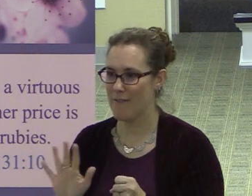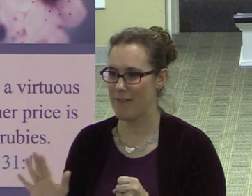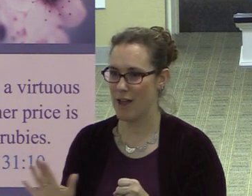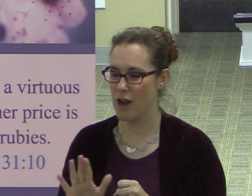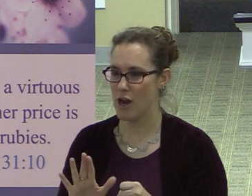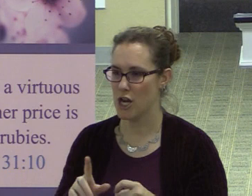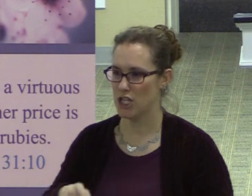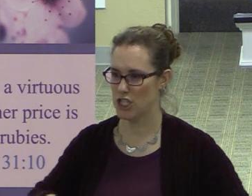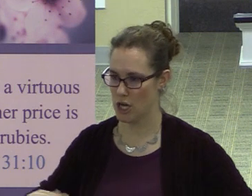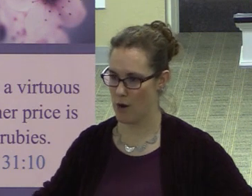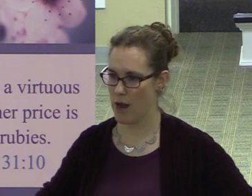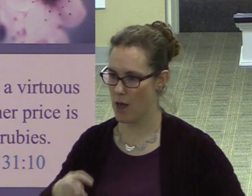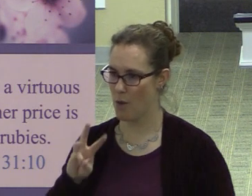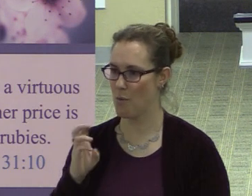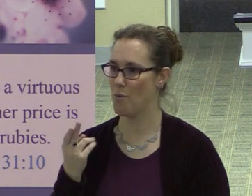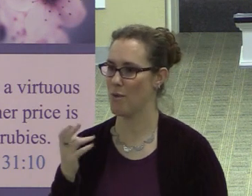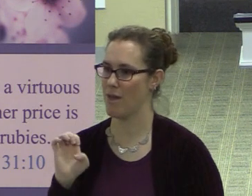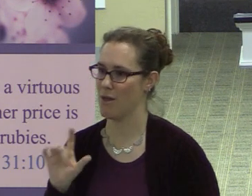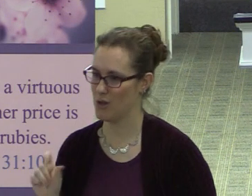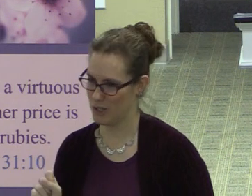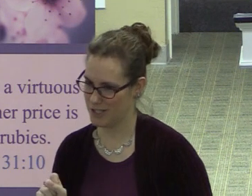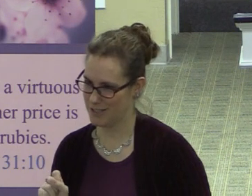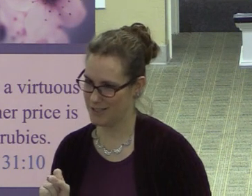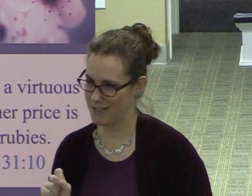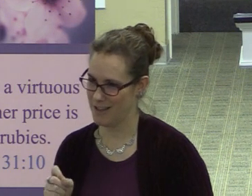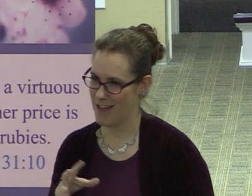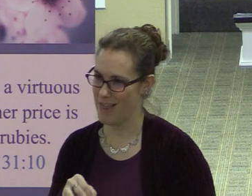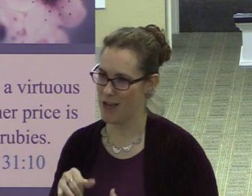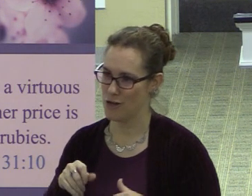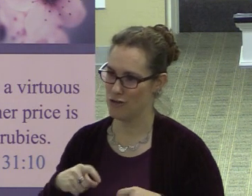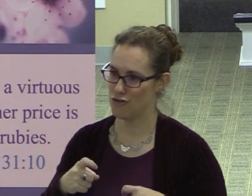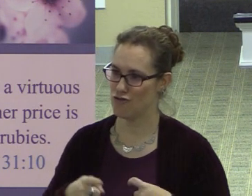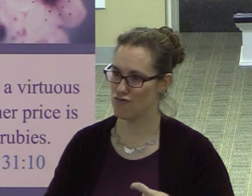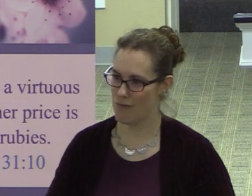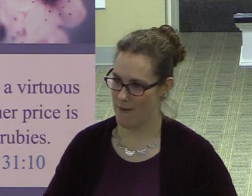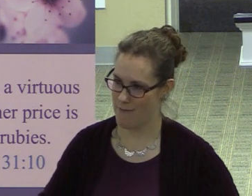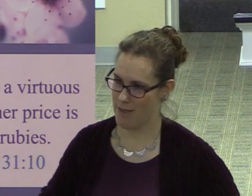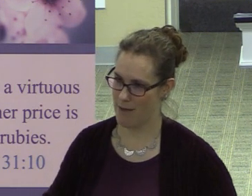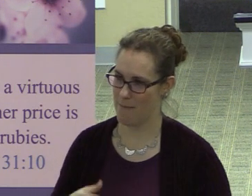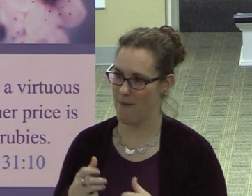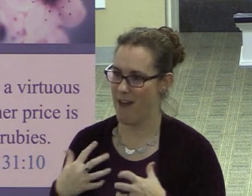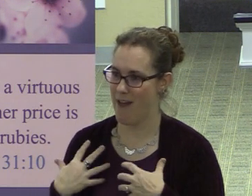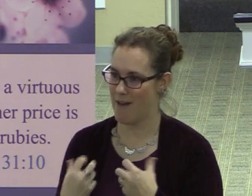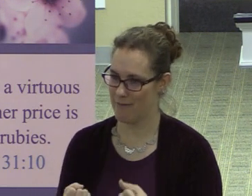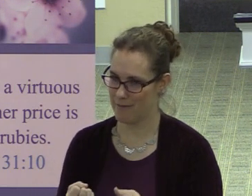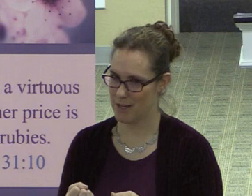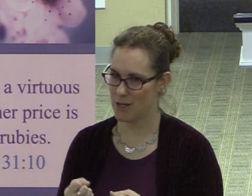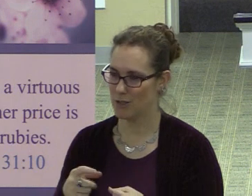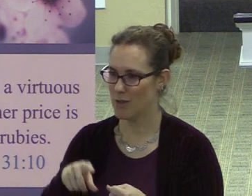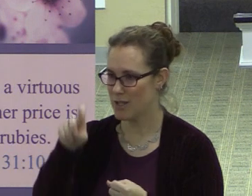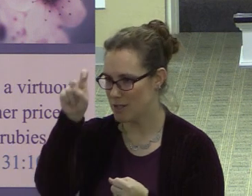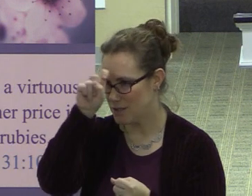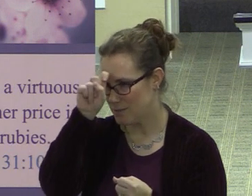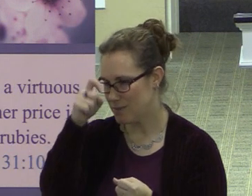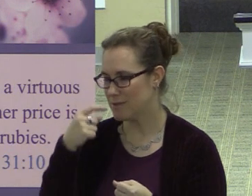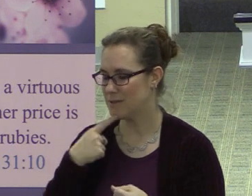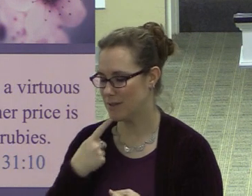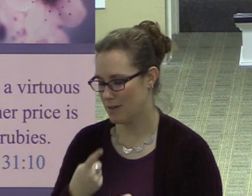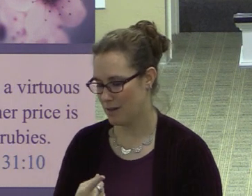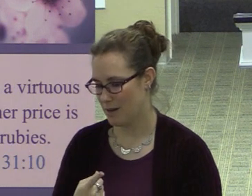wheels, and they drave them heavily, so that the Egyptians said, here's what he was going